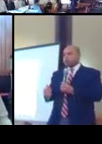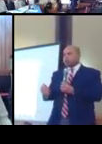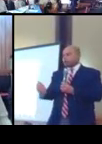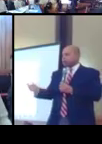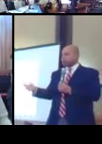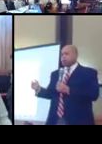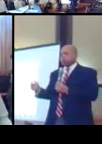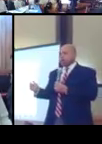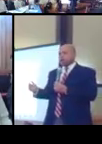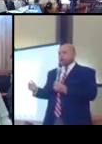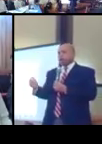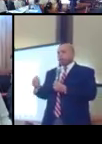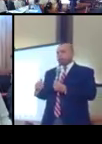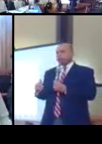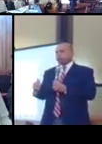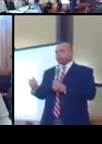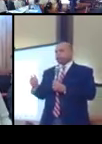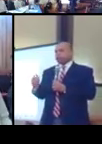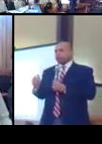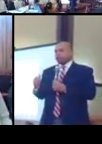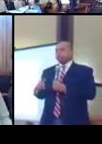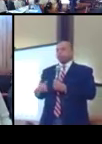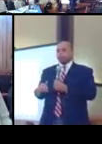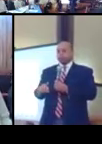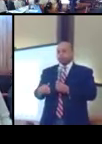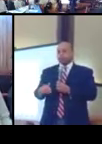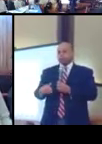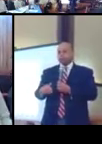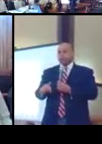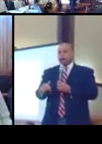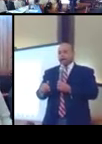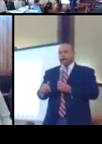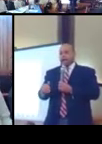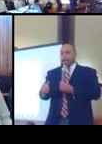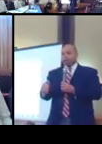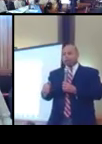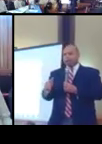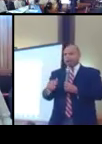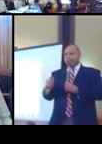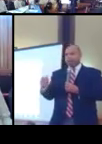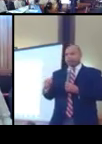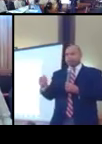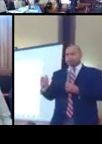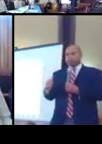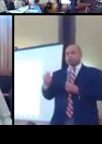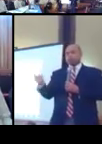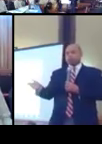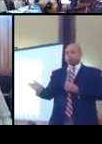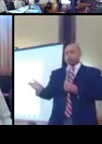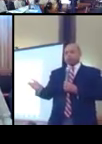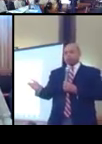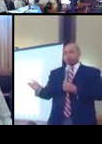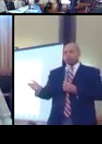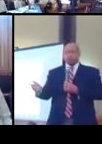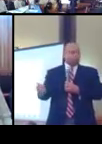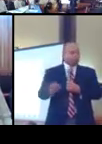So starting there, we all brought in bankers, insurance agents, and different nonprofits that actually